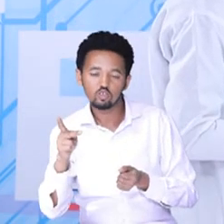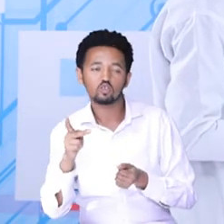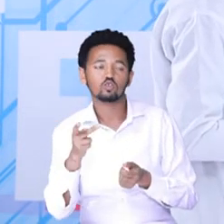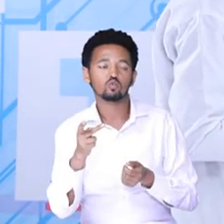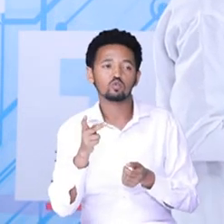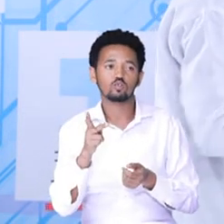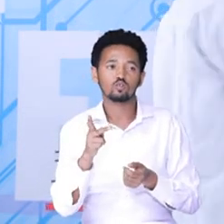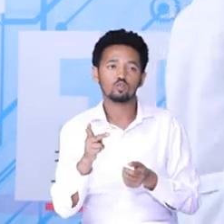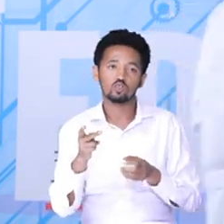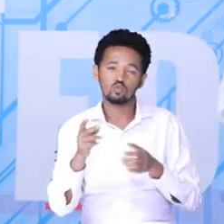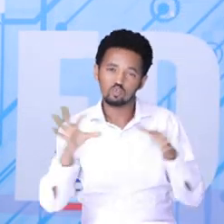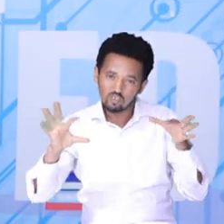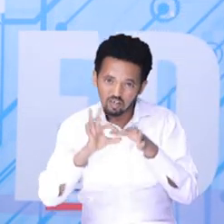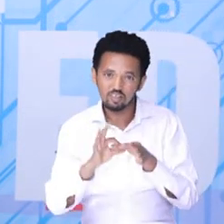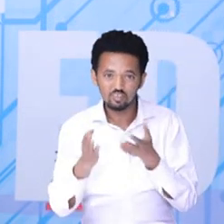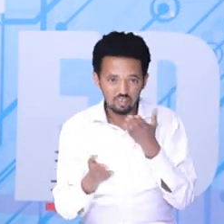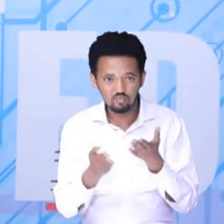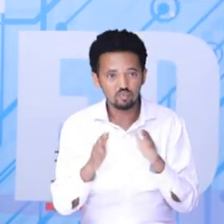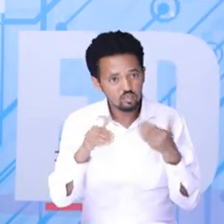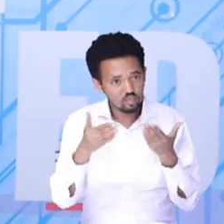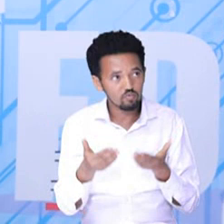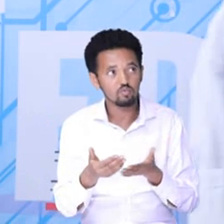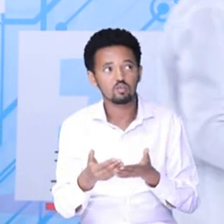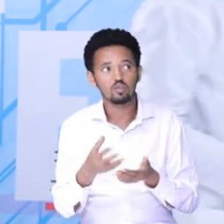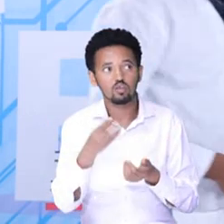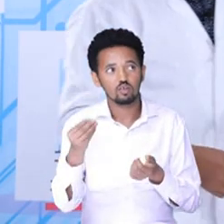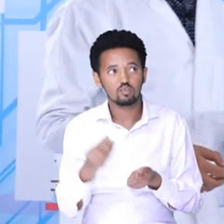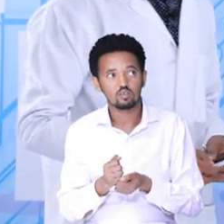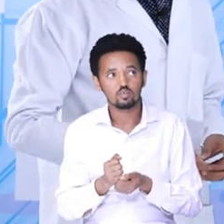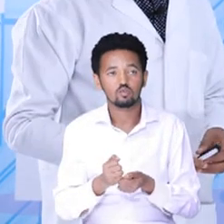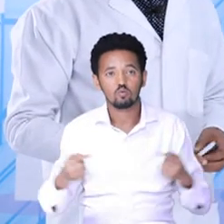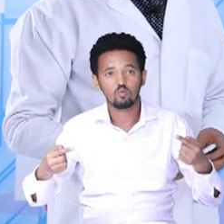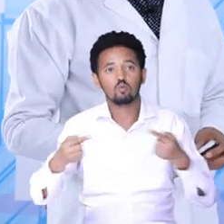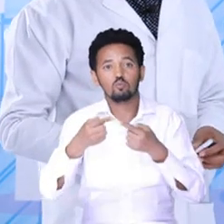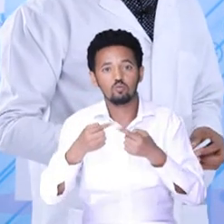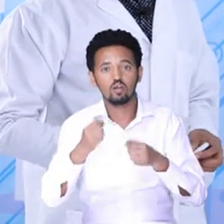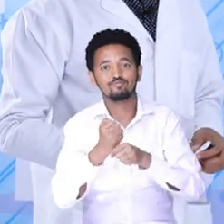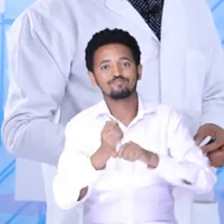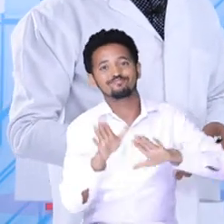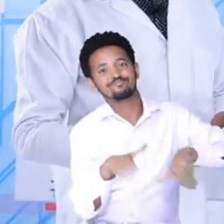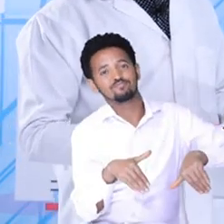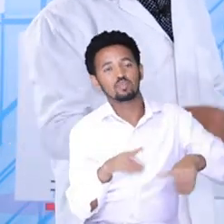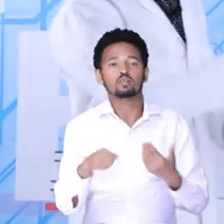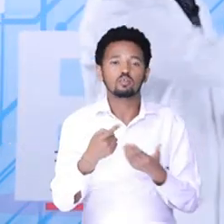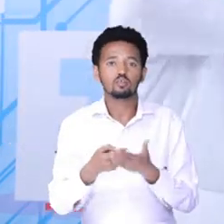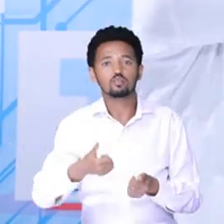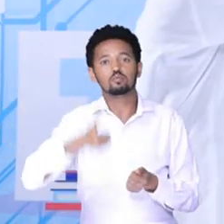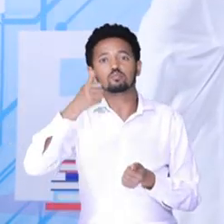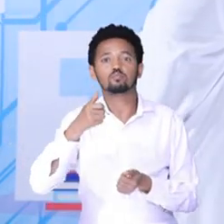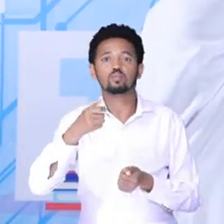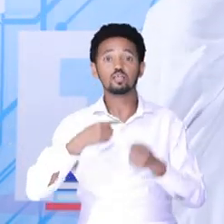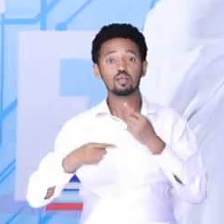service and communal ownership of land. These were the main problem of the Derg